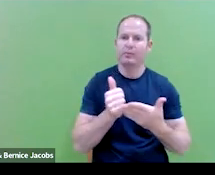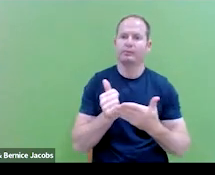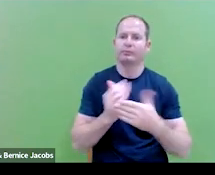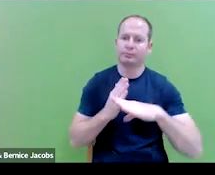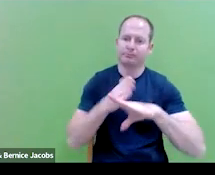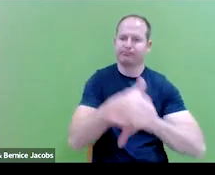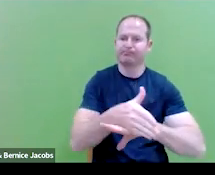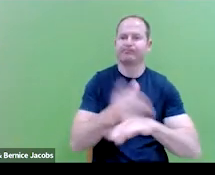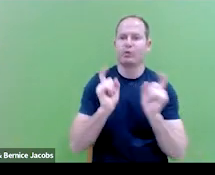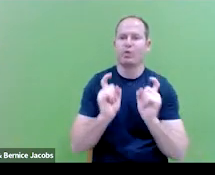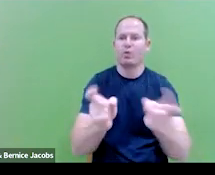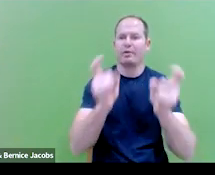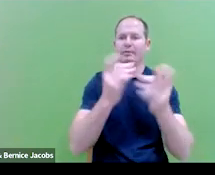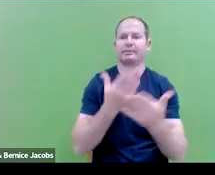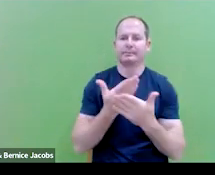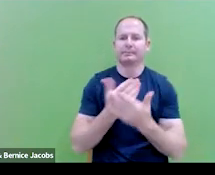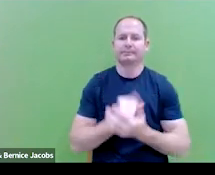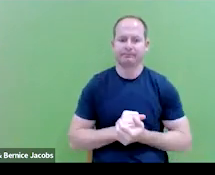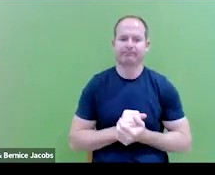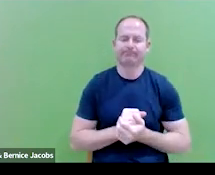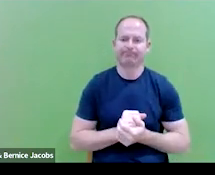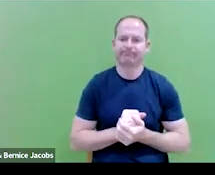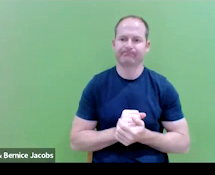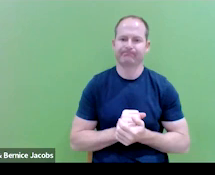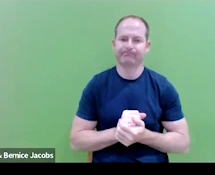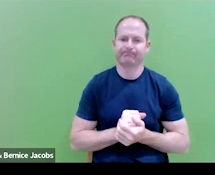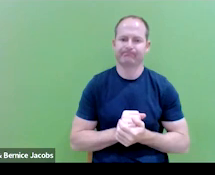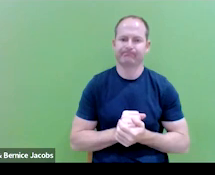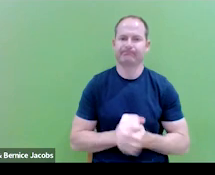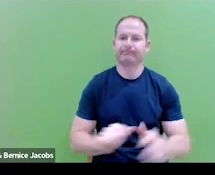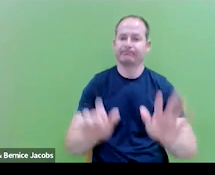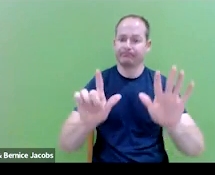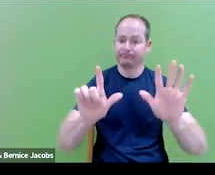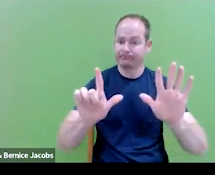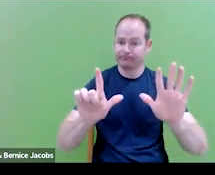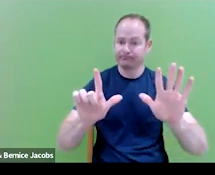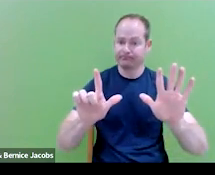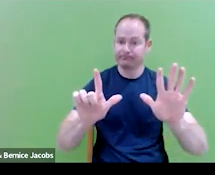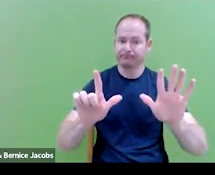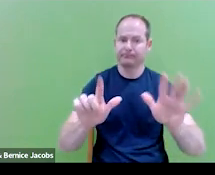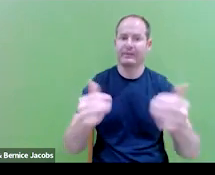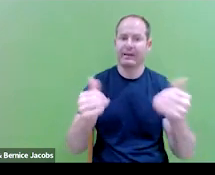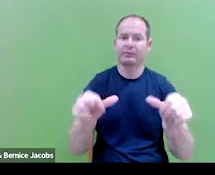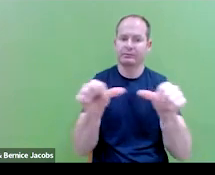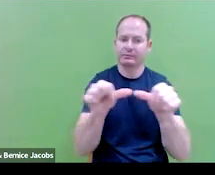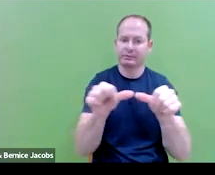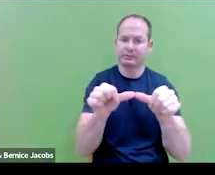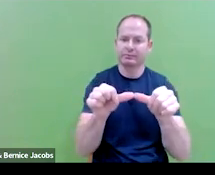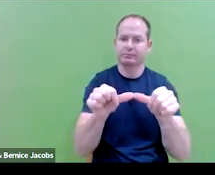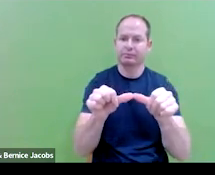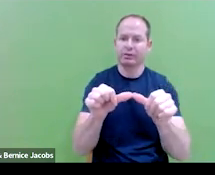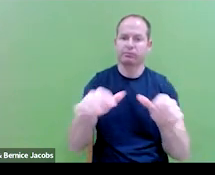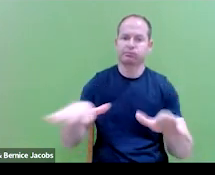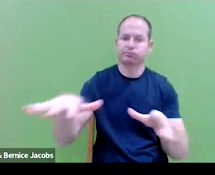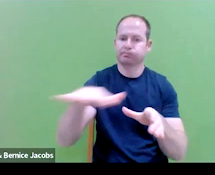of the online platforms things. So, and then principle 7 is your size and space for approach and use.